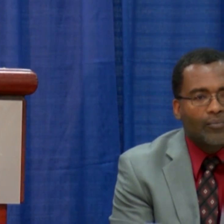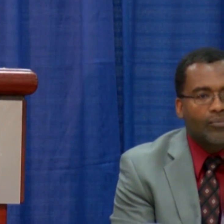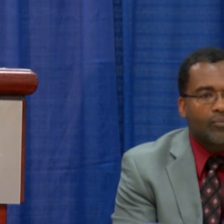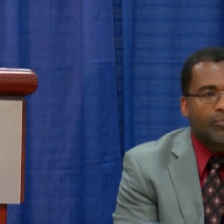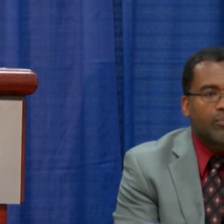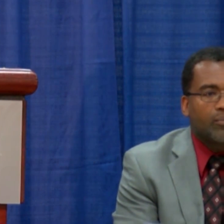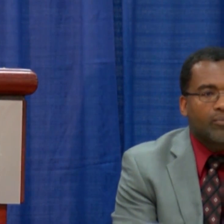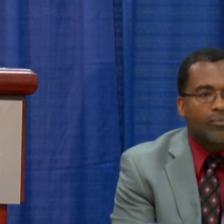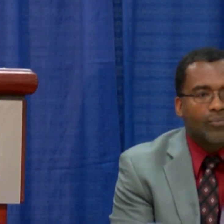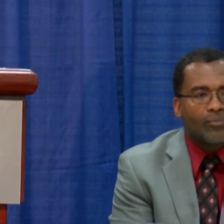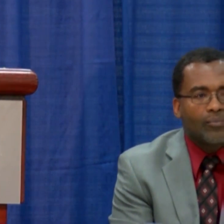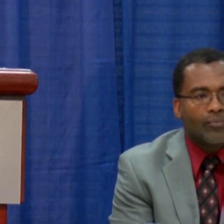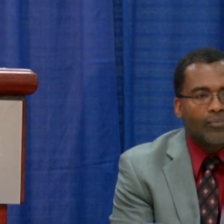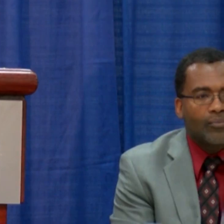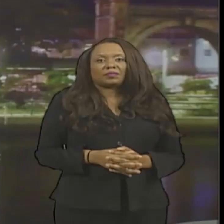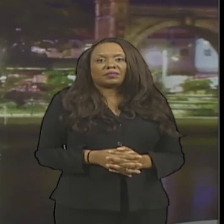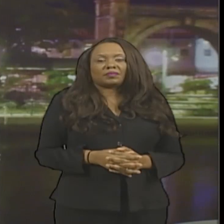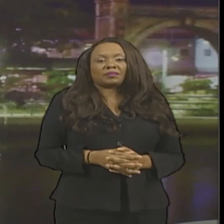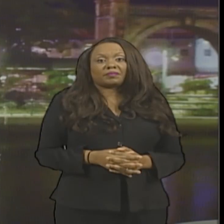bribes.